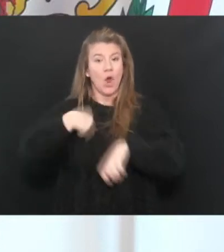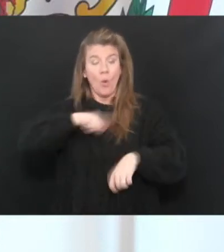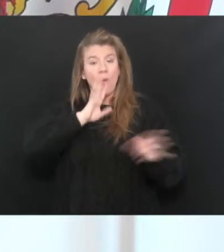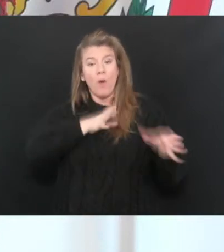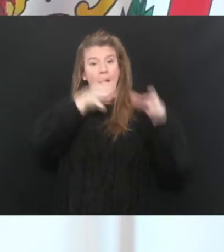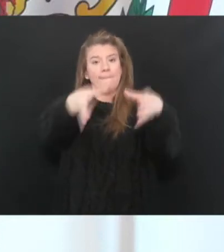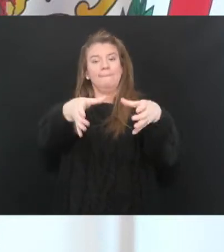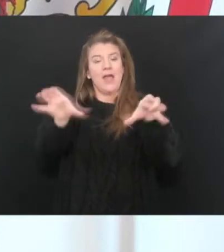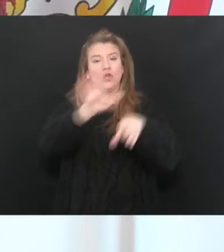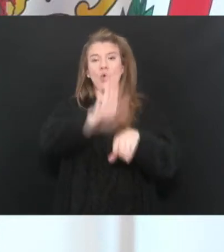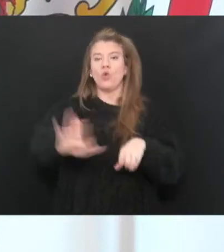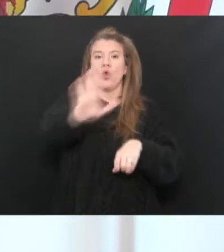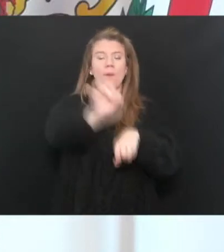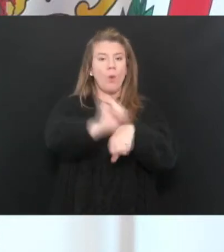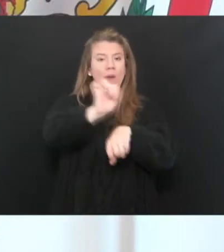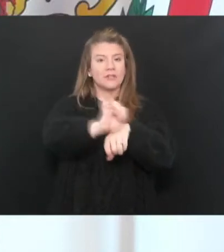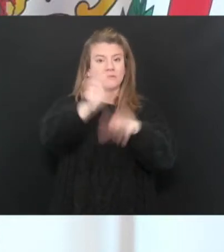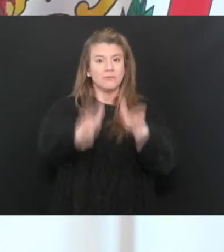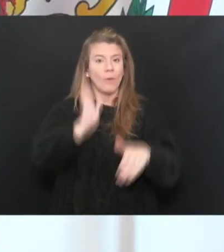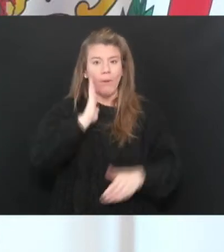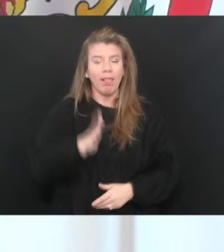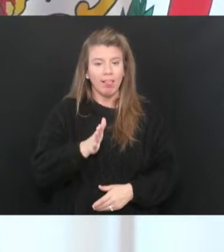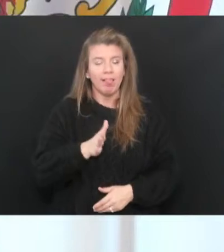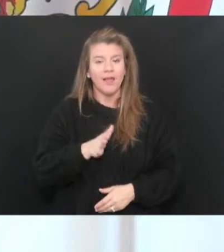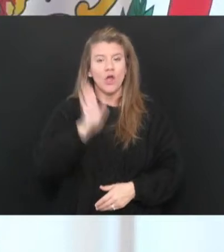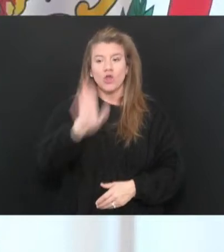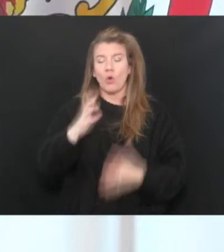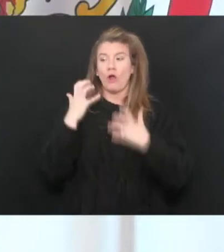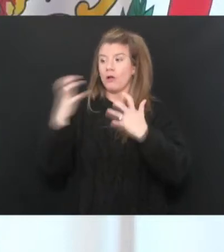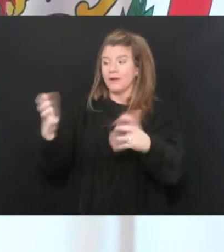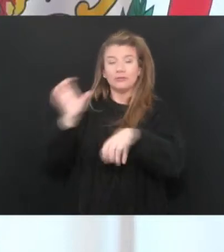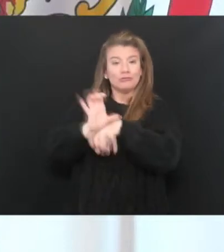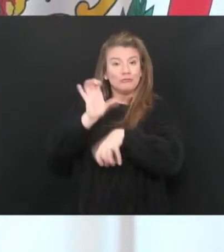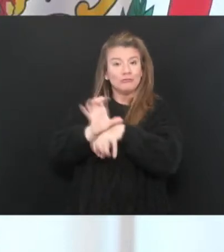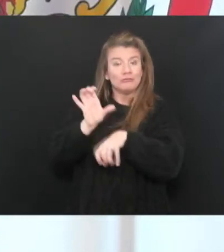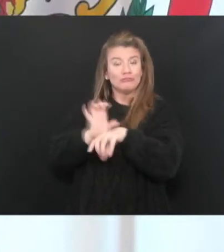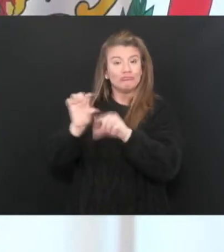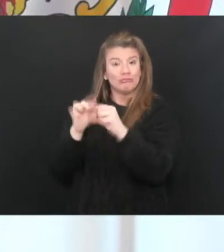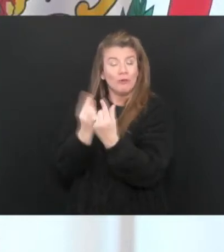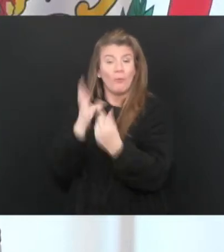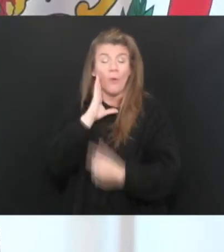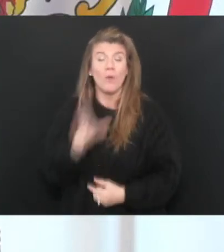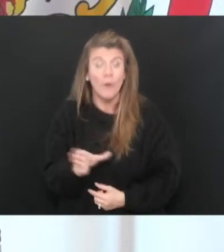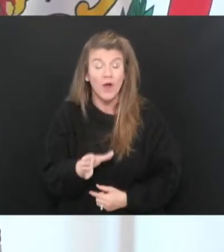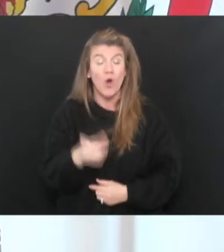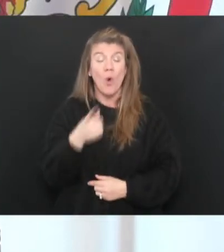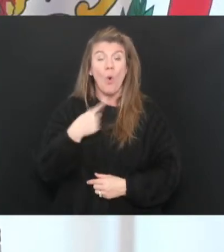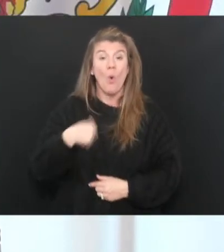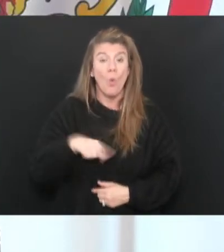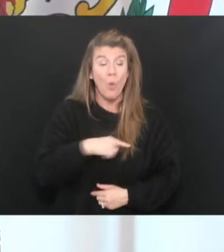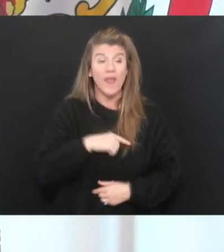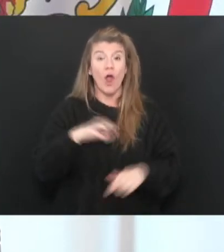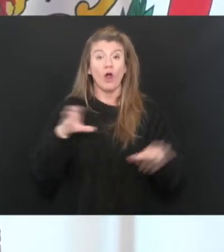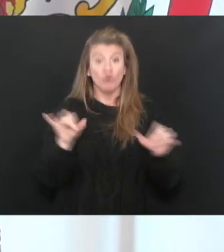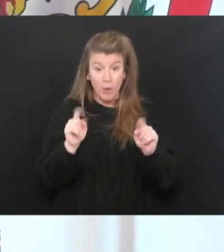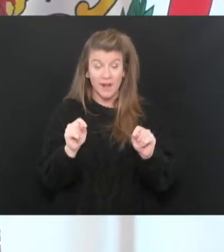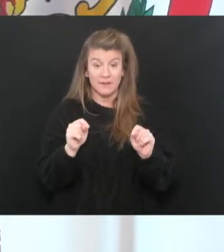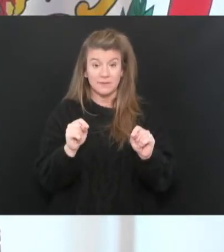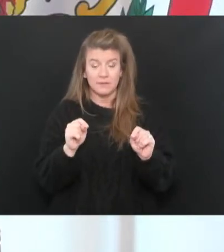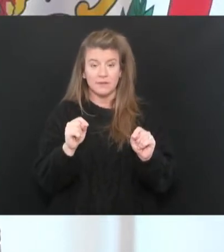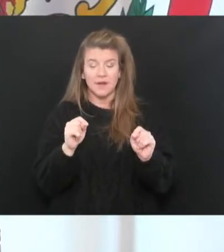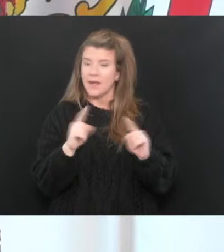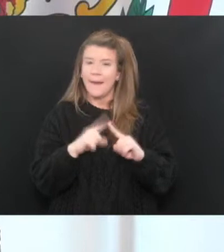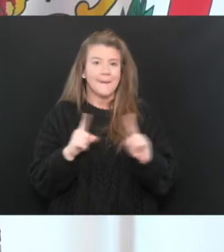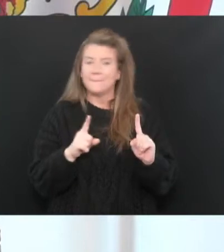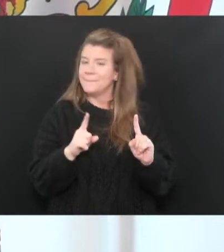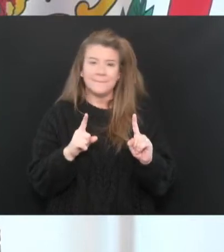your employees, set up where we can do your congregations and everything. We're absolutely getting it done, but we're